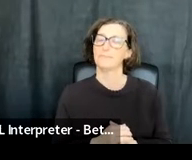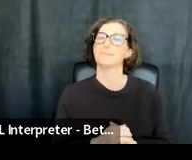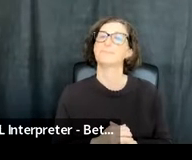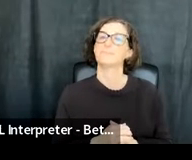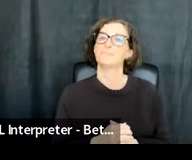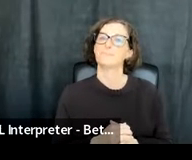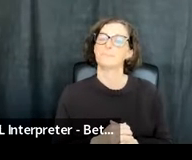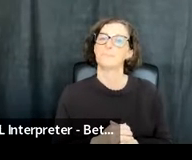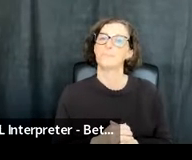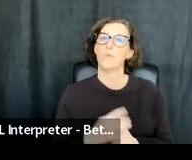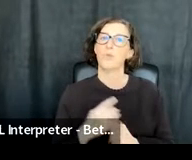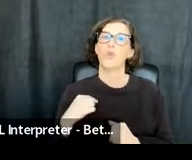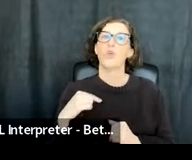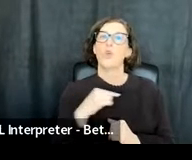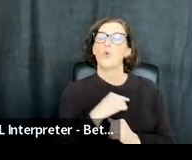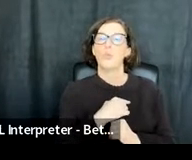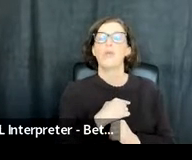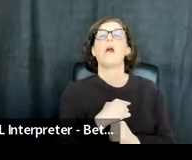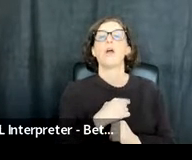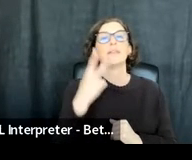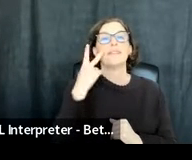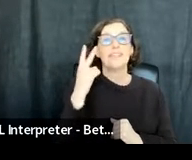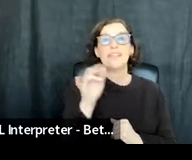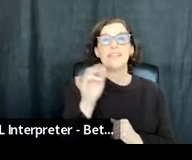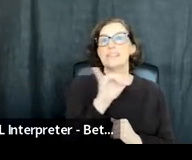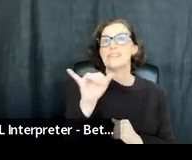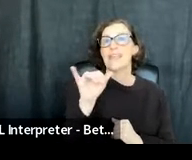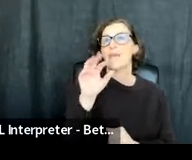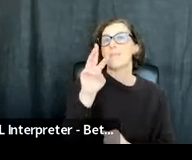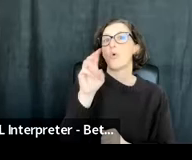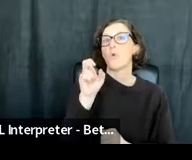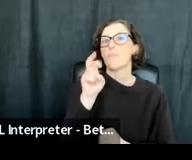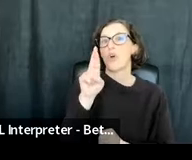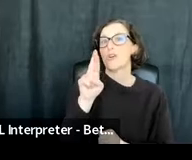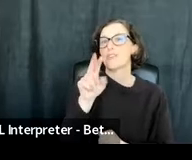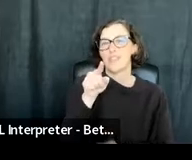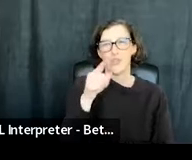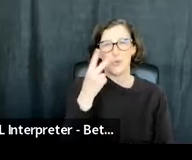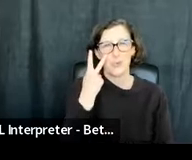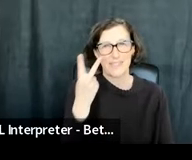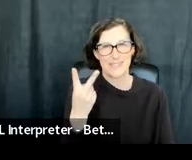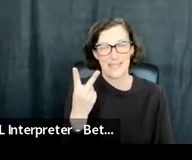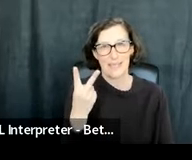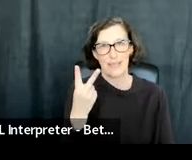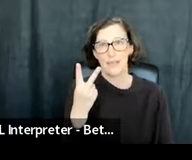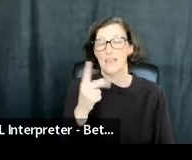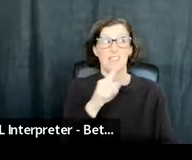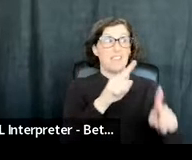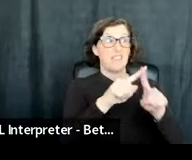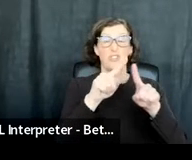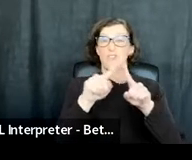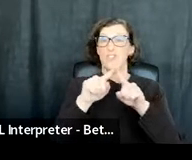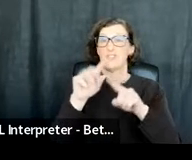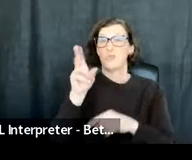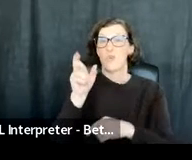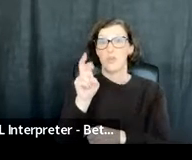watching the same webinars that you are. We're seeing the webinars come across our inboxes as well, the ones that are out there. And quite honestly, I have a